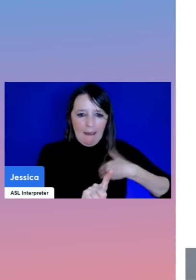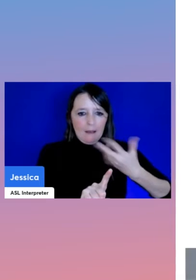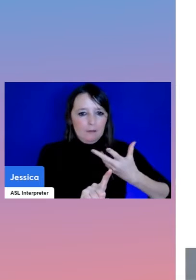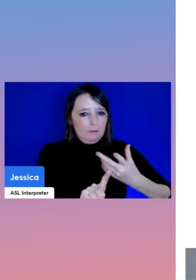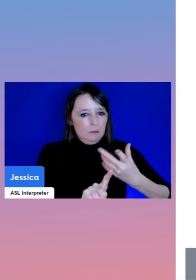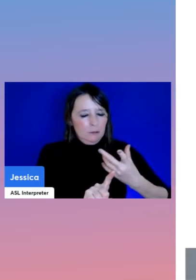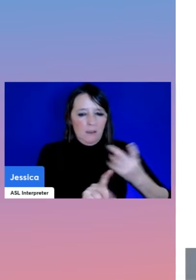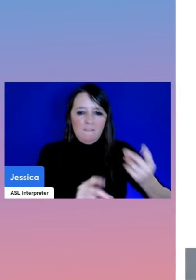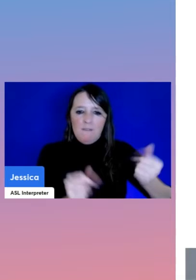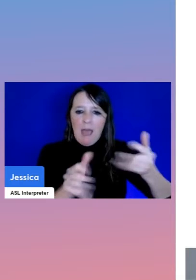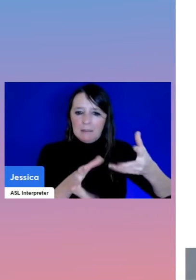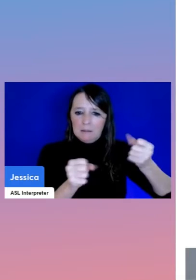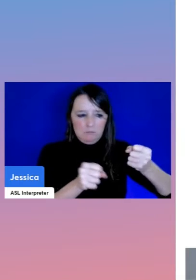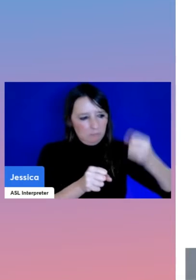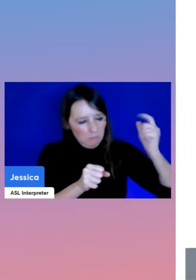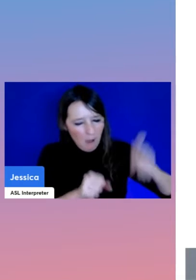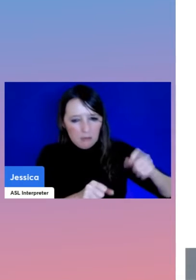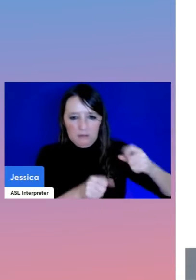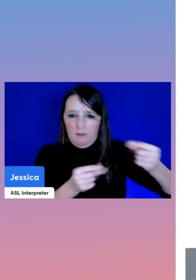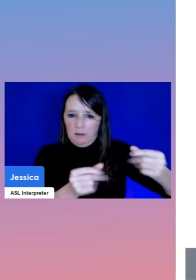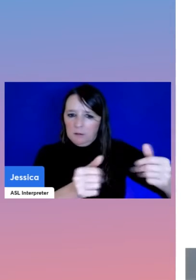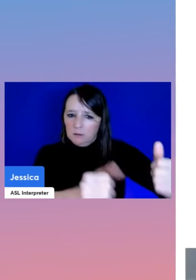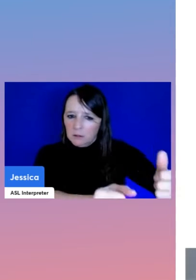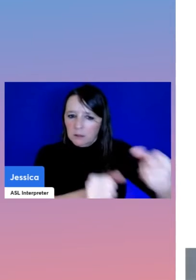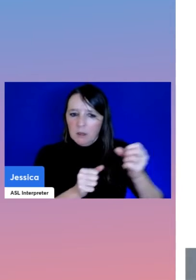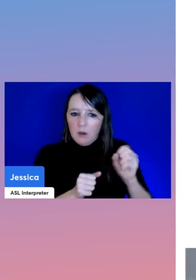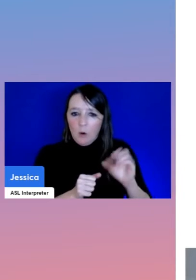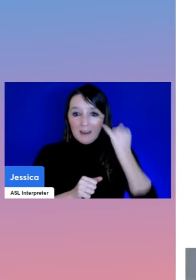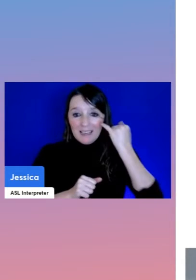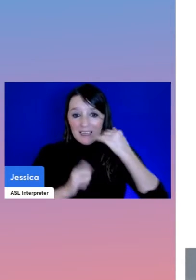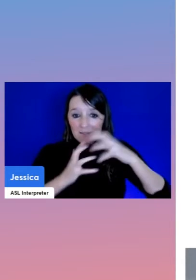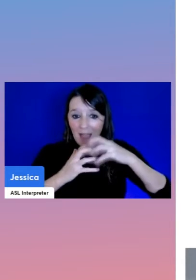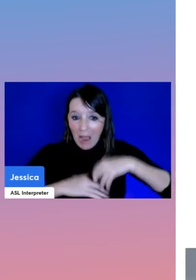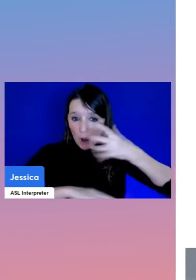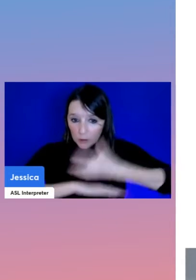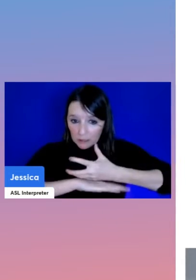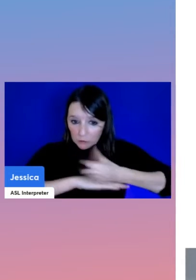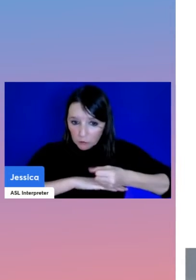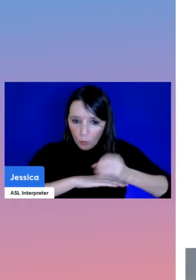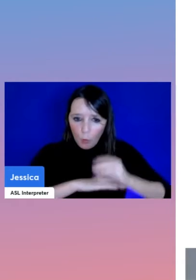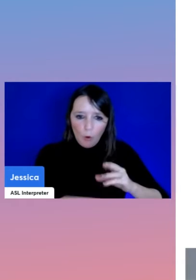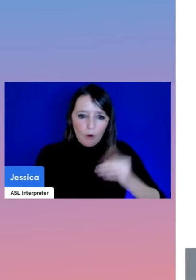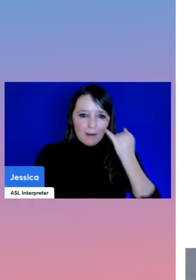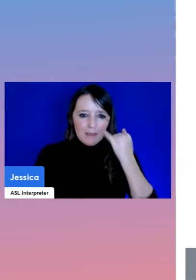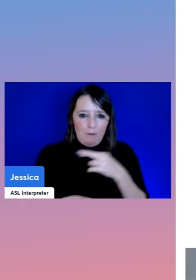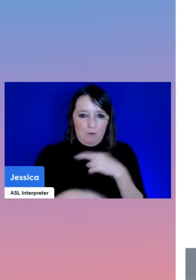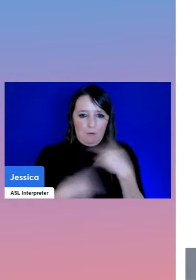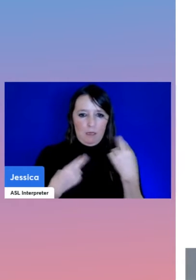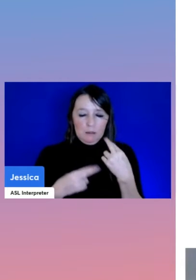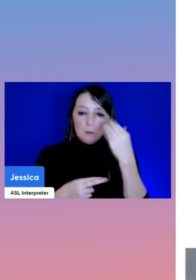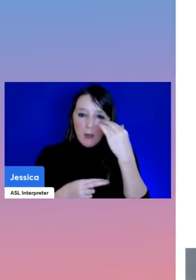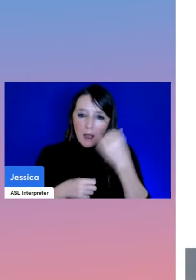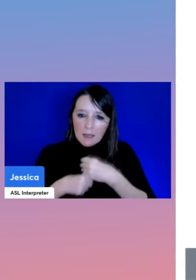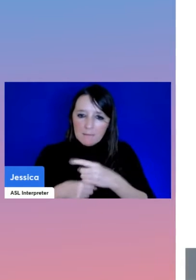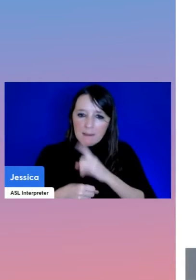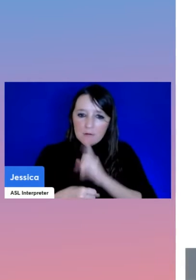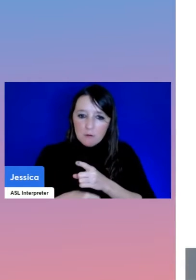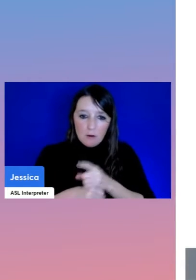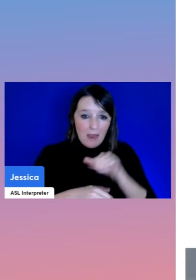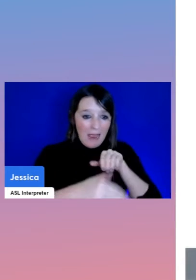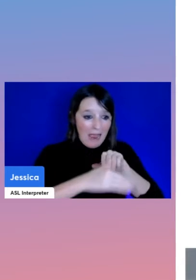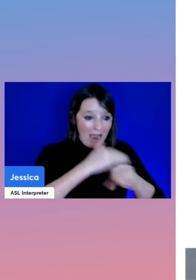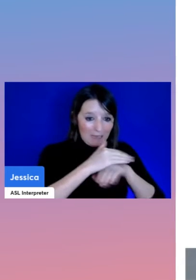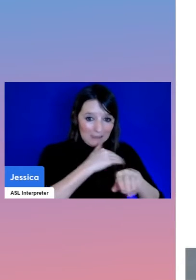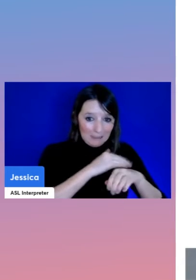times in case of outages or restarts, ensuring that access to secrets and credentials